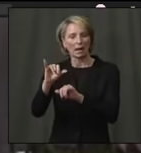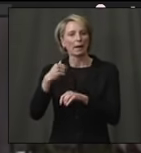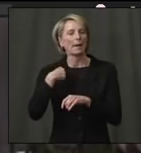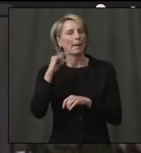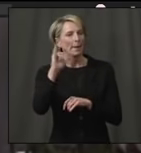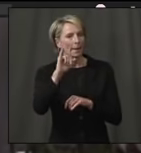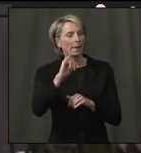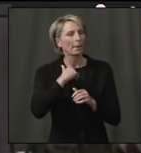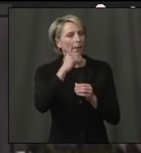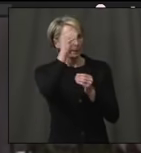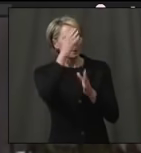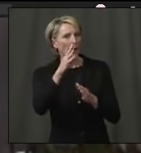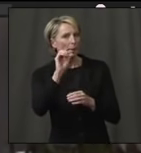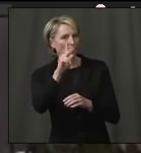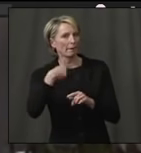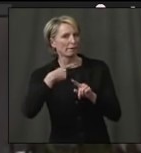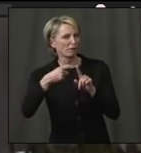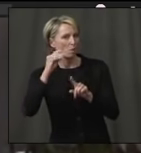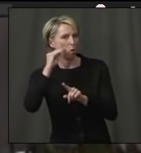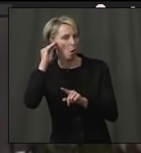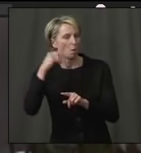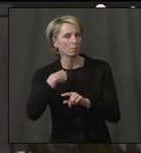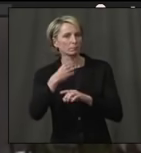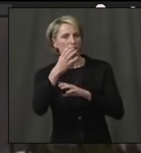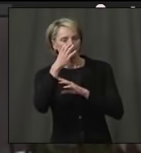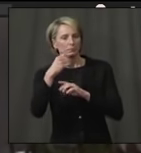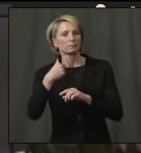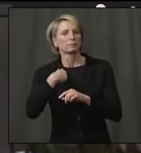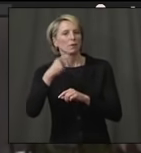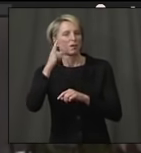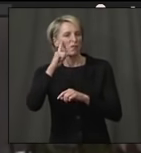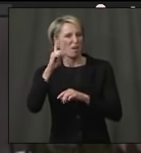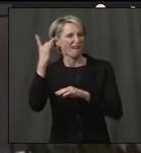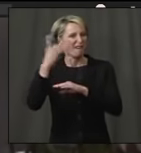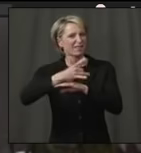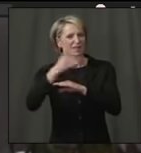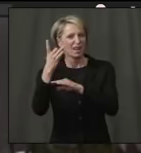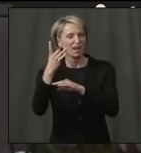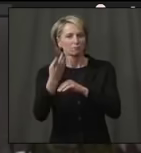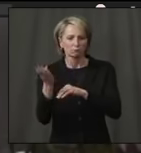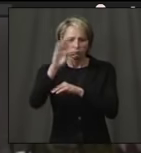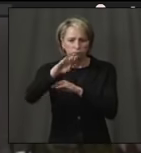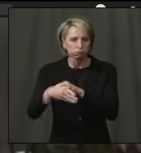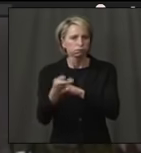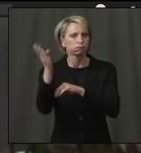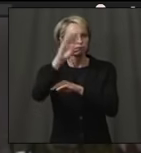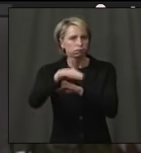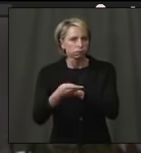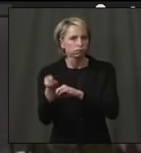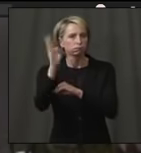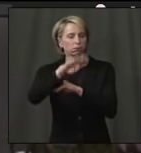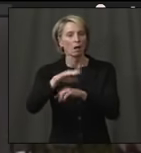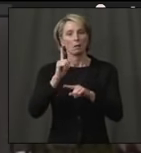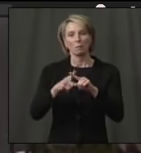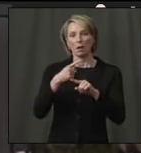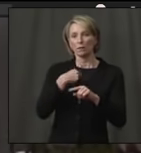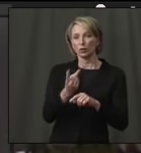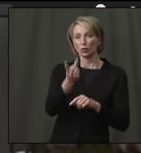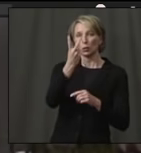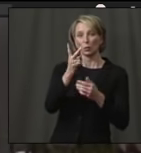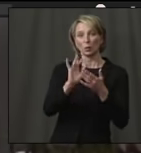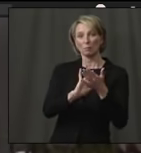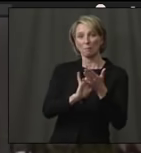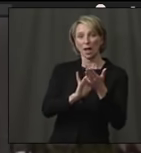24/7. Being on the hydrochloroquine and azithromycin combination with